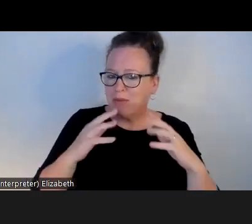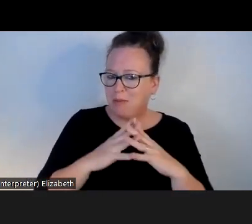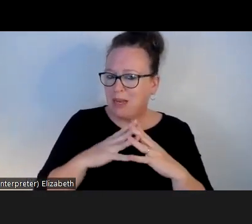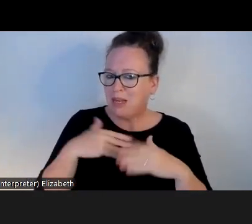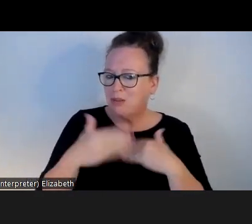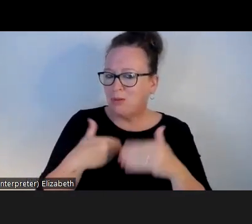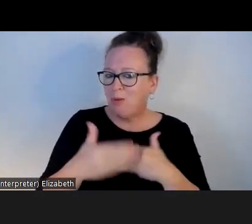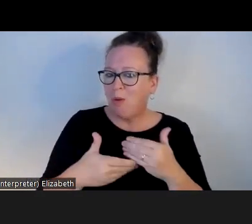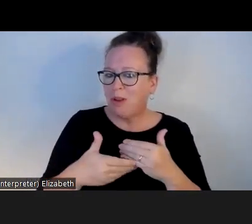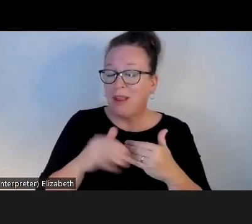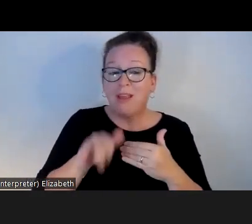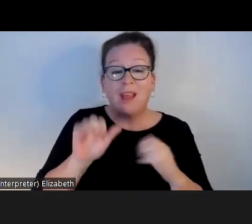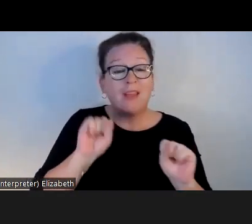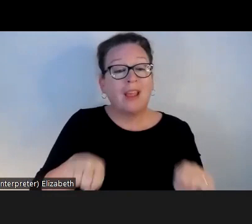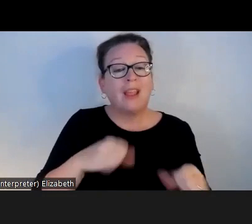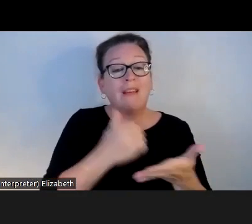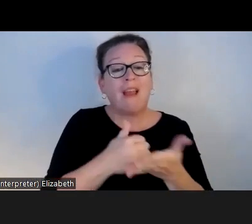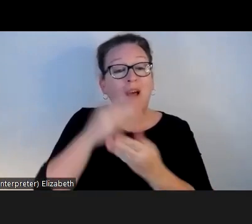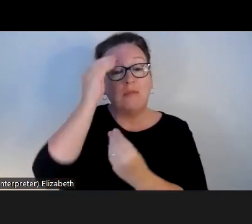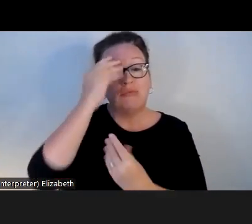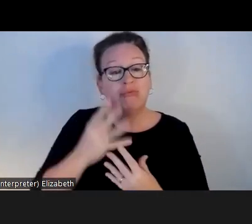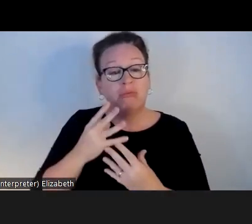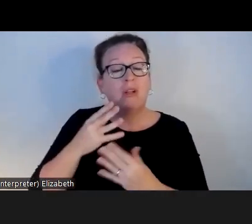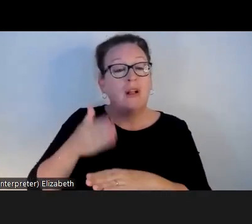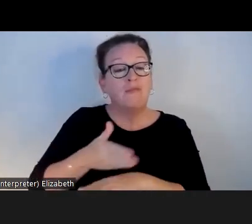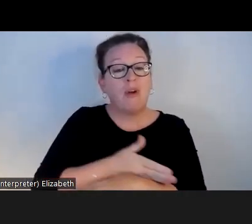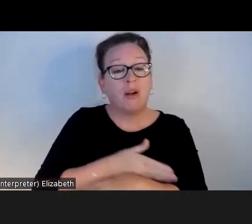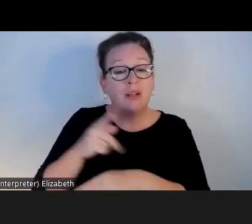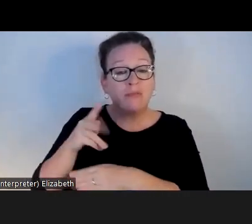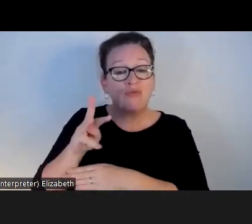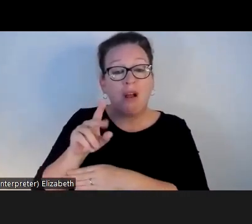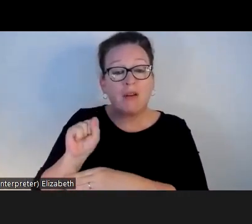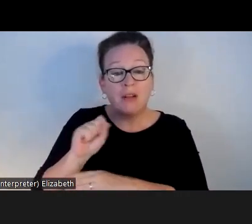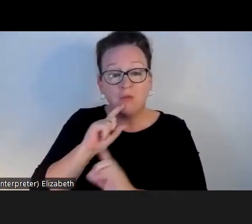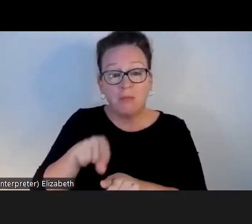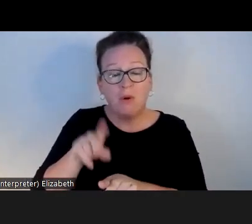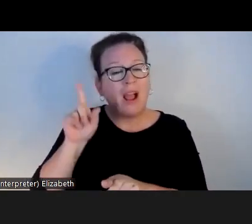could feed into the progress report, which I think is also part of the accountability